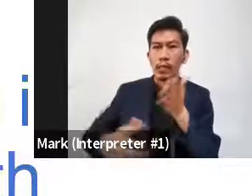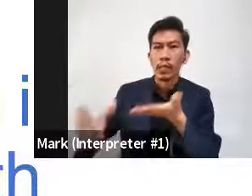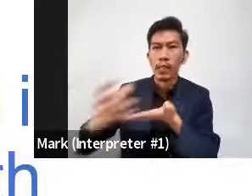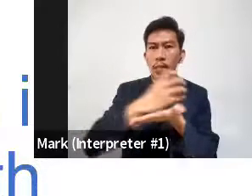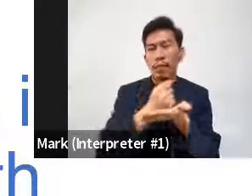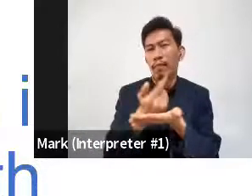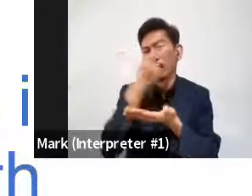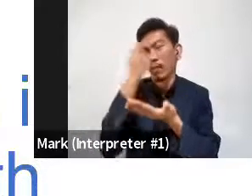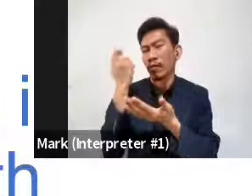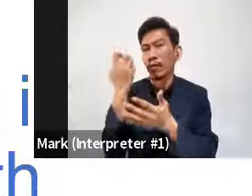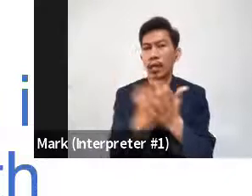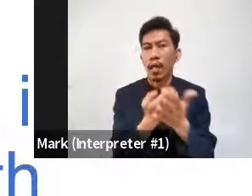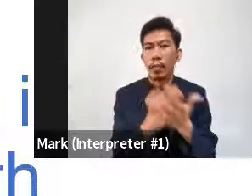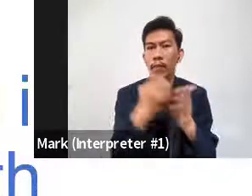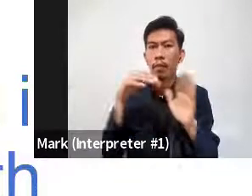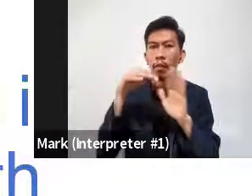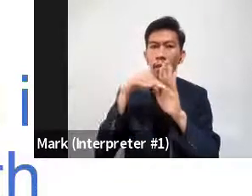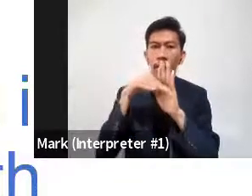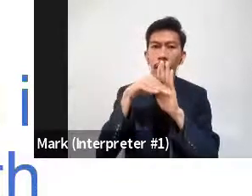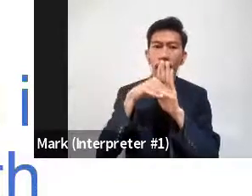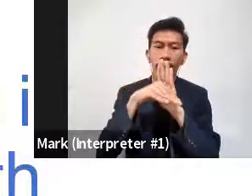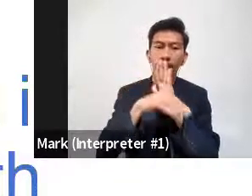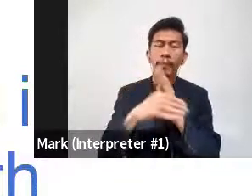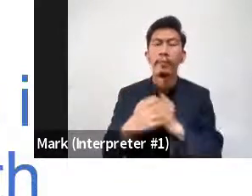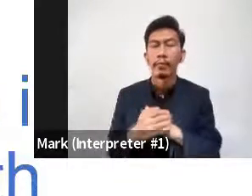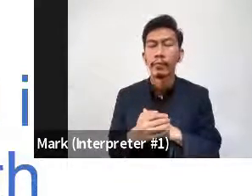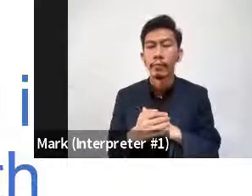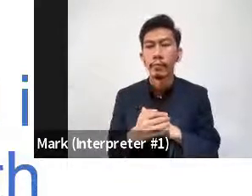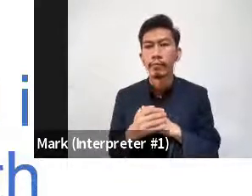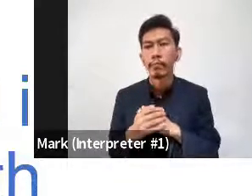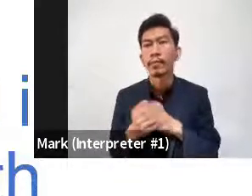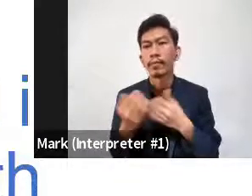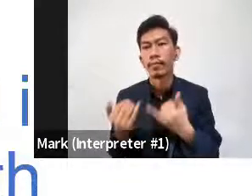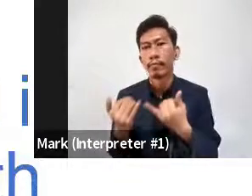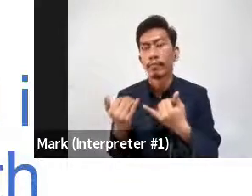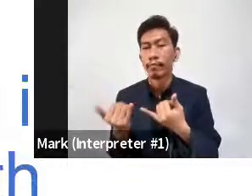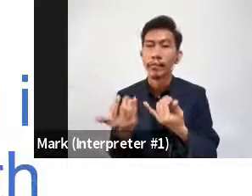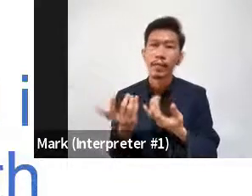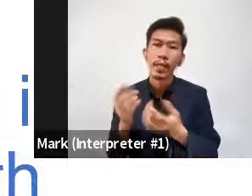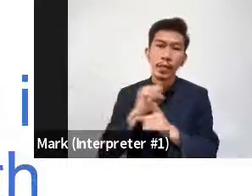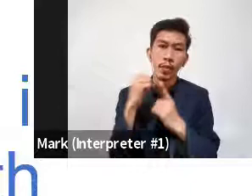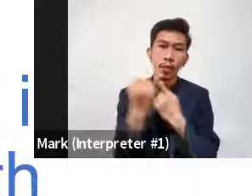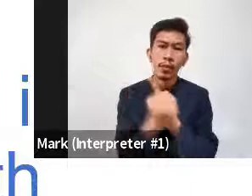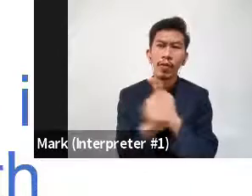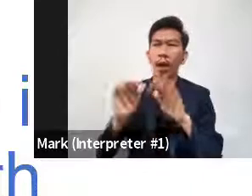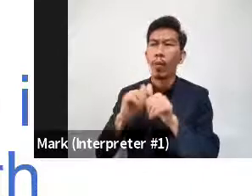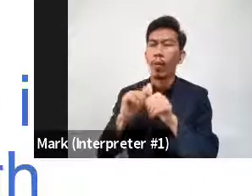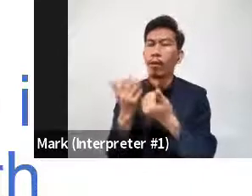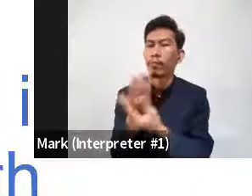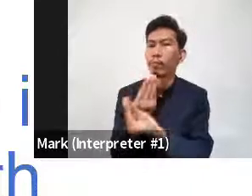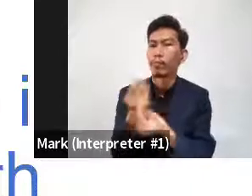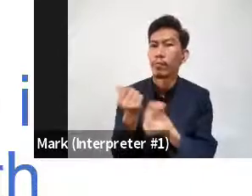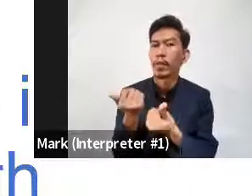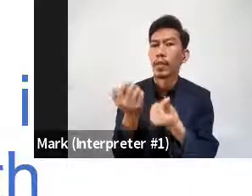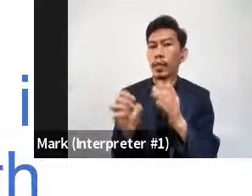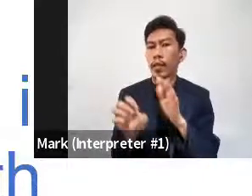economic slowdown. So usually in this kind of environment, to address this, there will be like